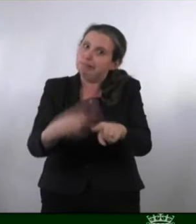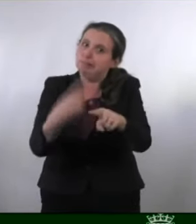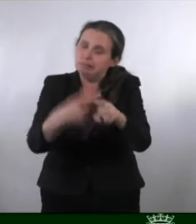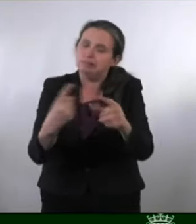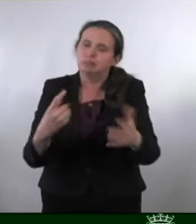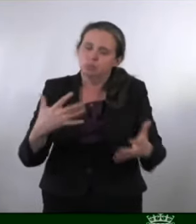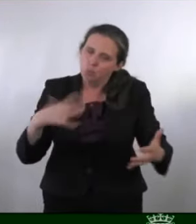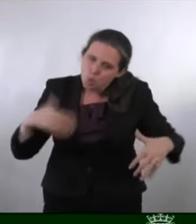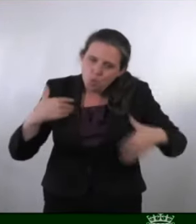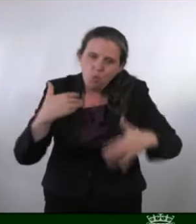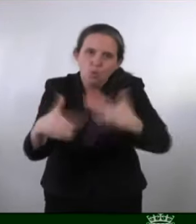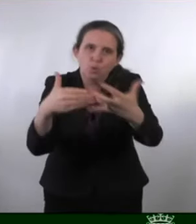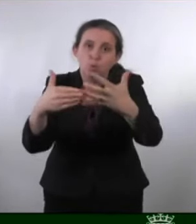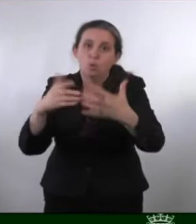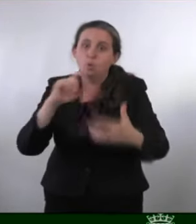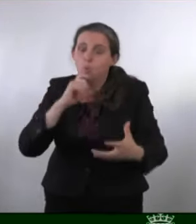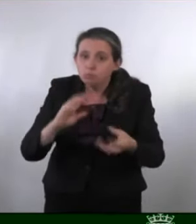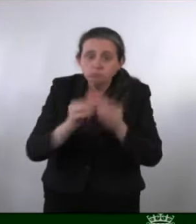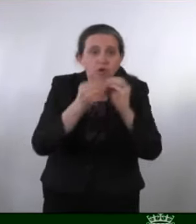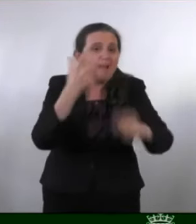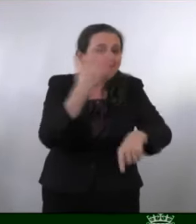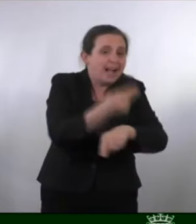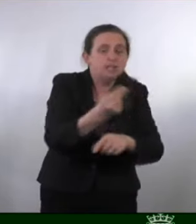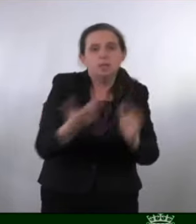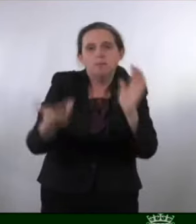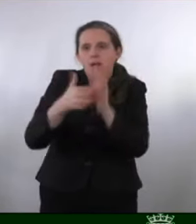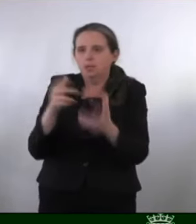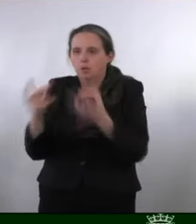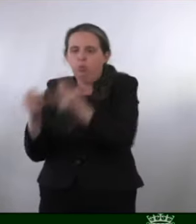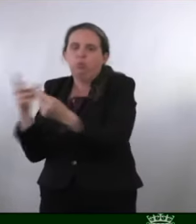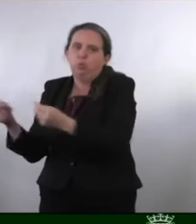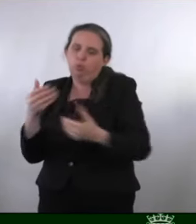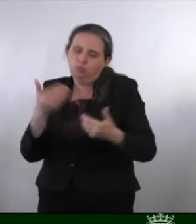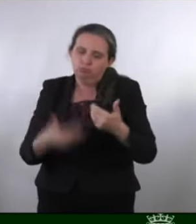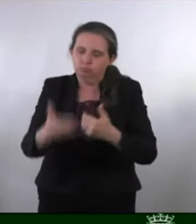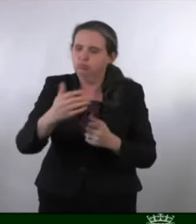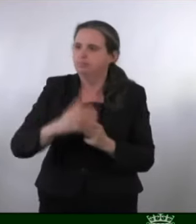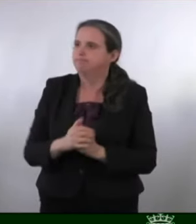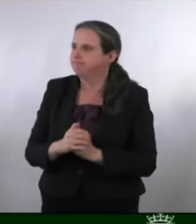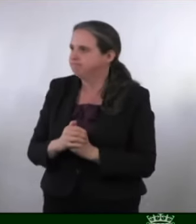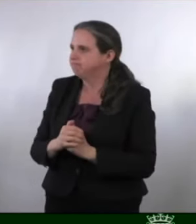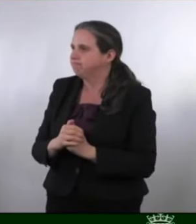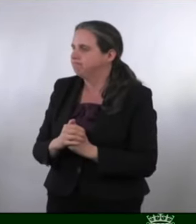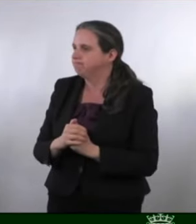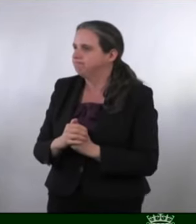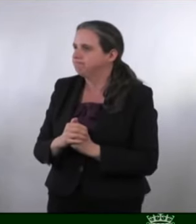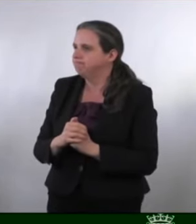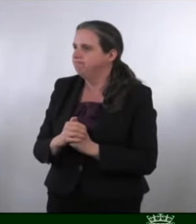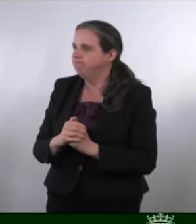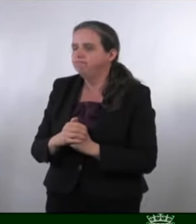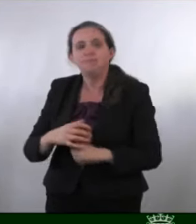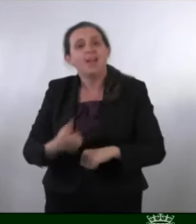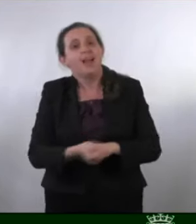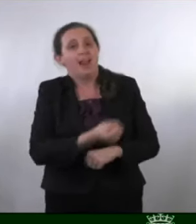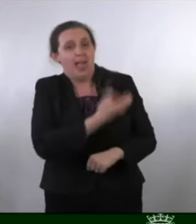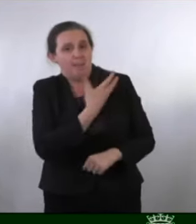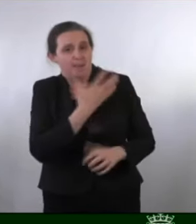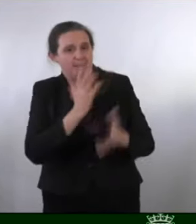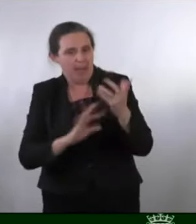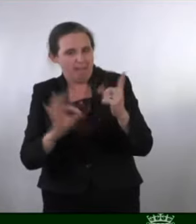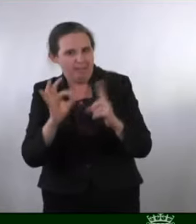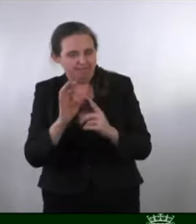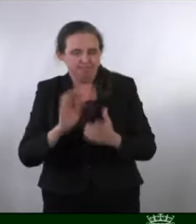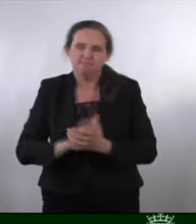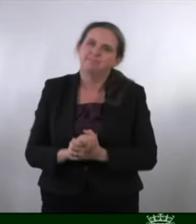produced. Let's go to the MP for Huddersfield, to Barry Sherman. Barry Sherman. Thank you, Mr. Speaker. And will